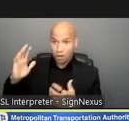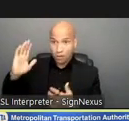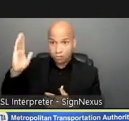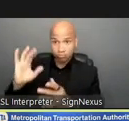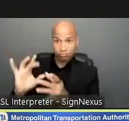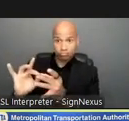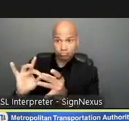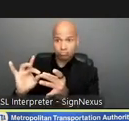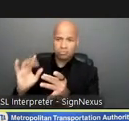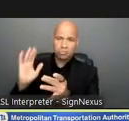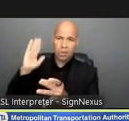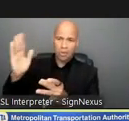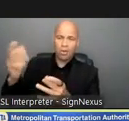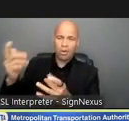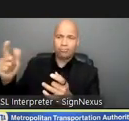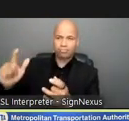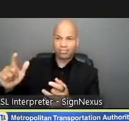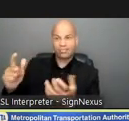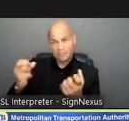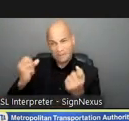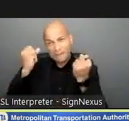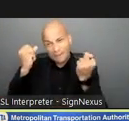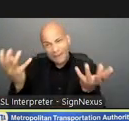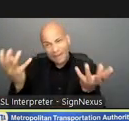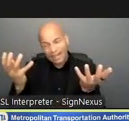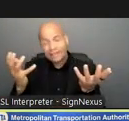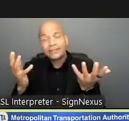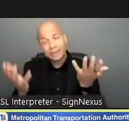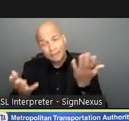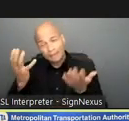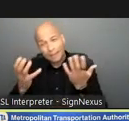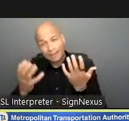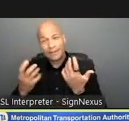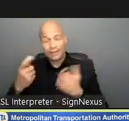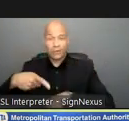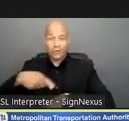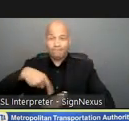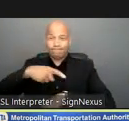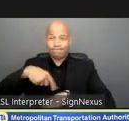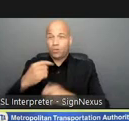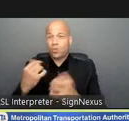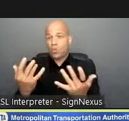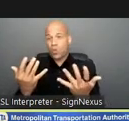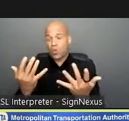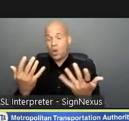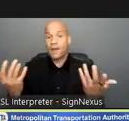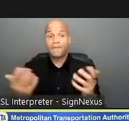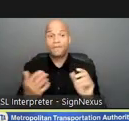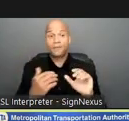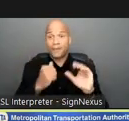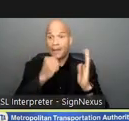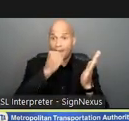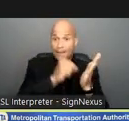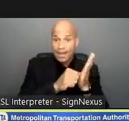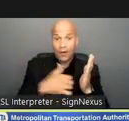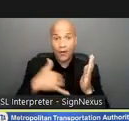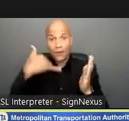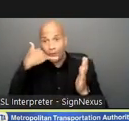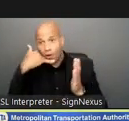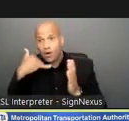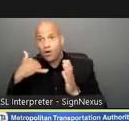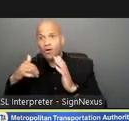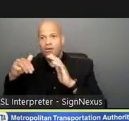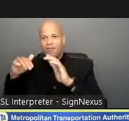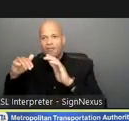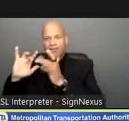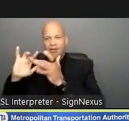due to the volume of speakers there may be extended wait times to speak comments submitted by mail phone email online form or